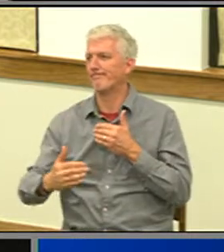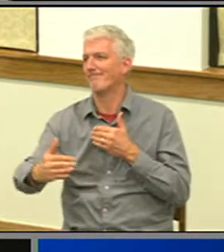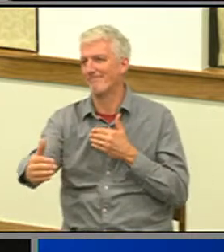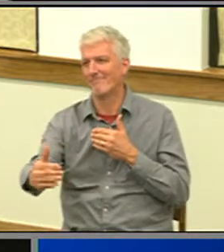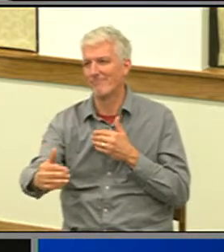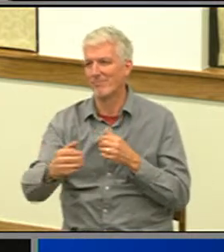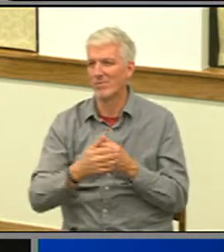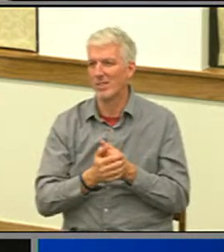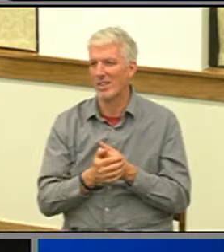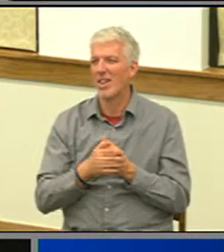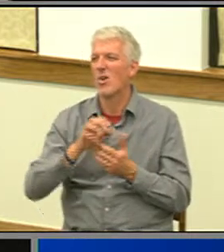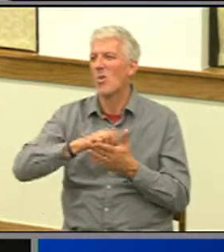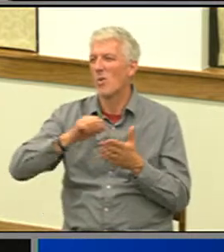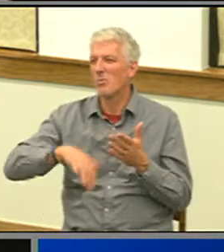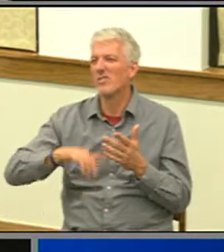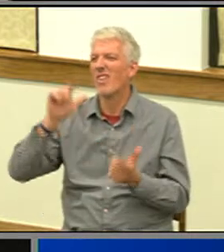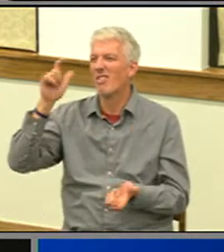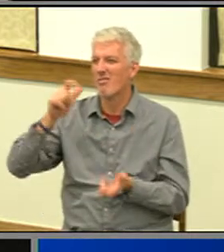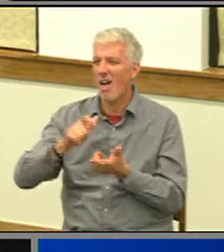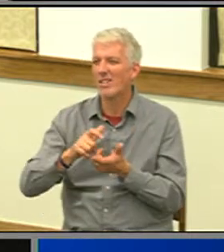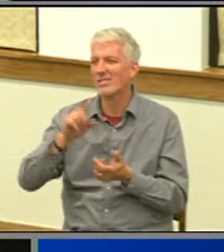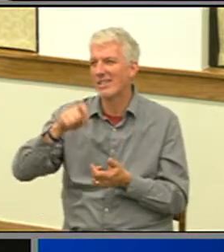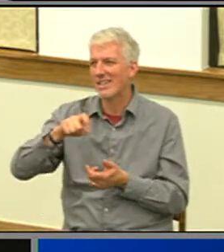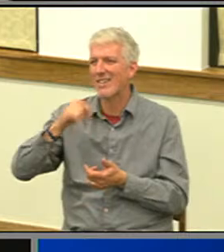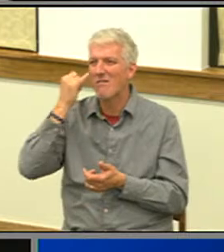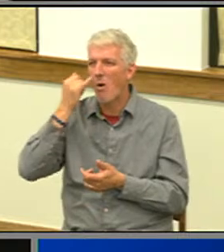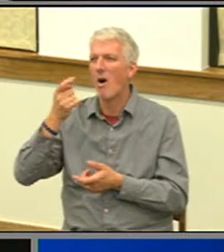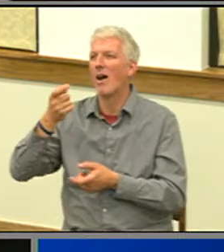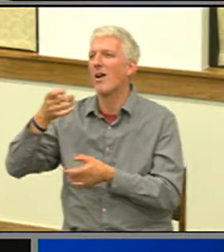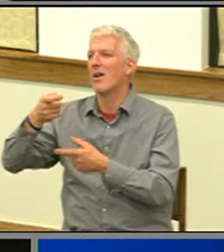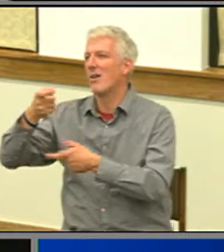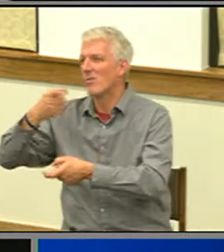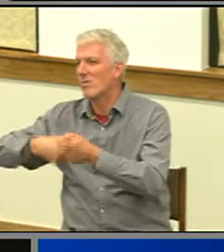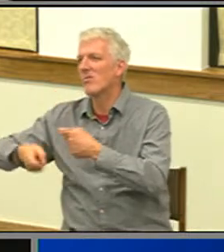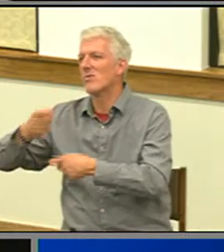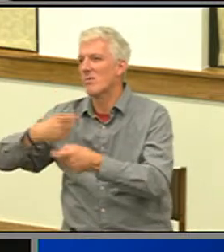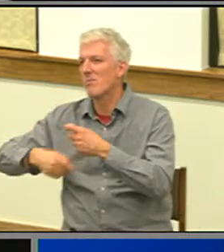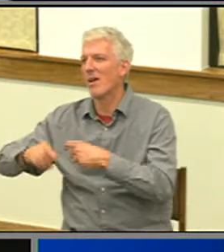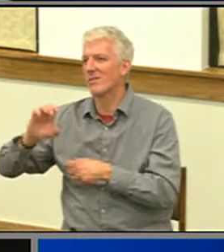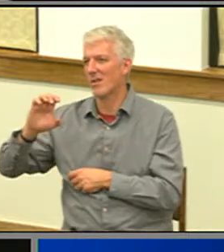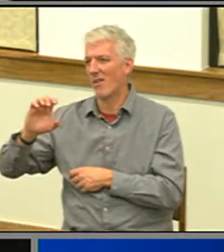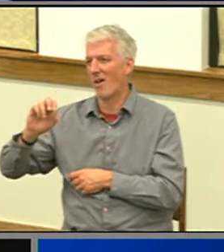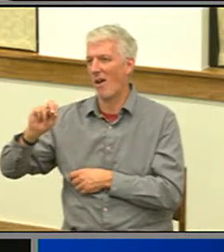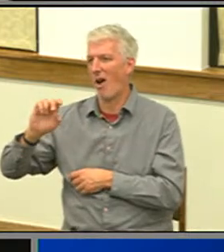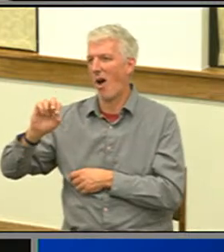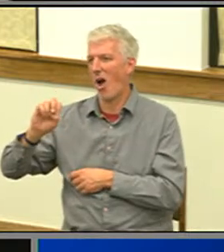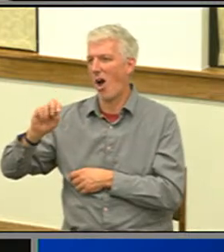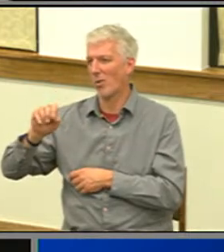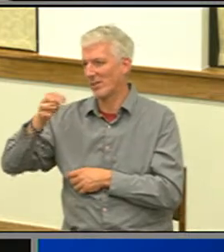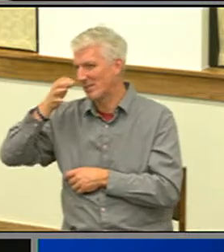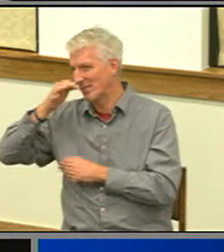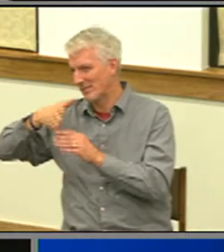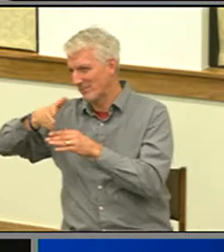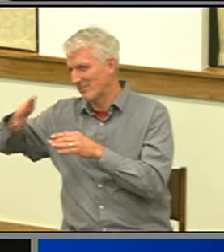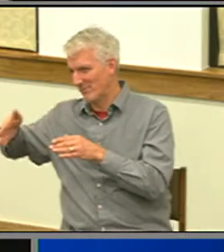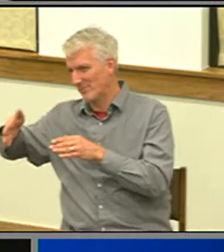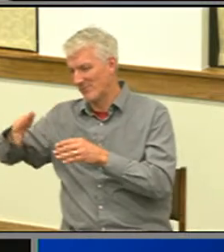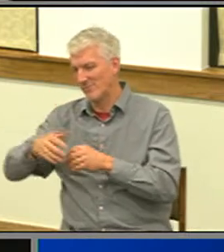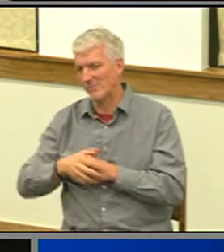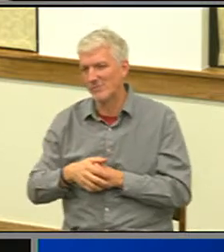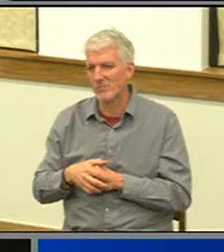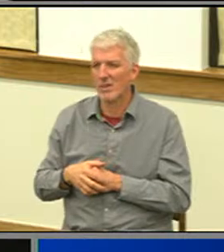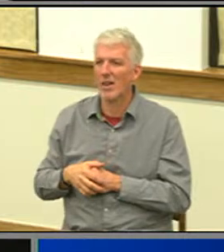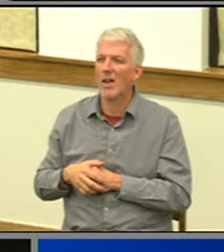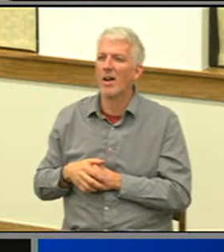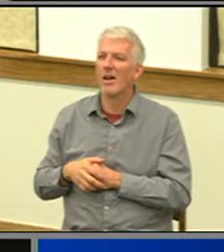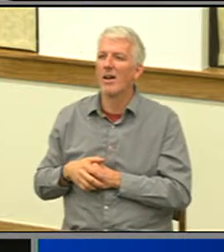AC pavement R&R. So with this option, we don't have to remove and replace a lot of the asphalt.